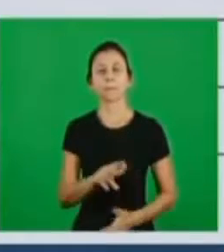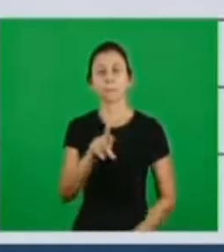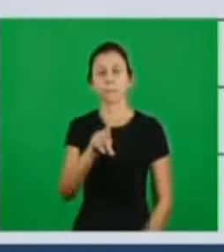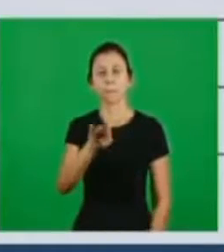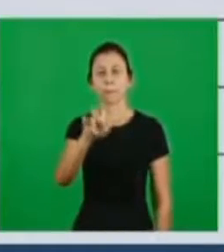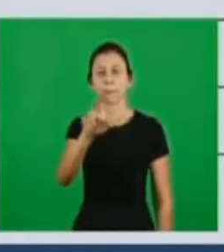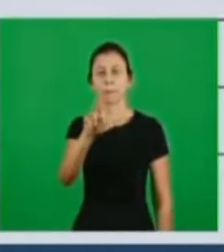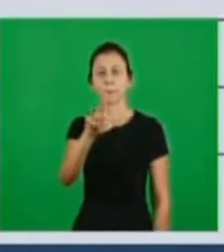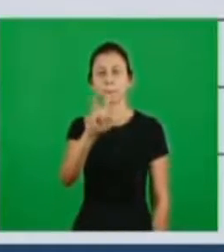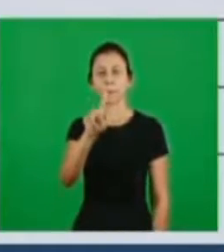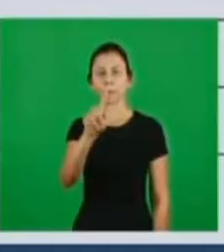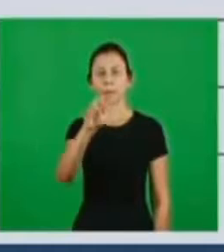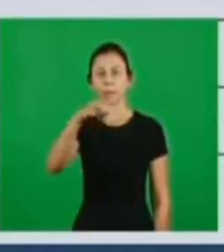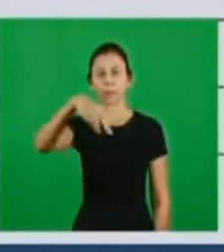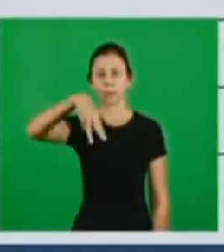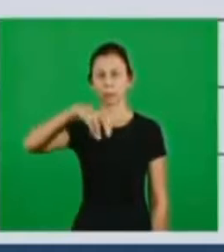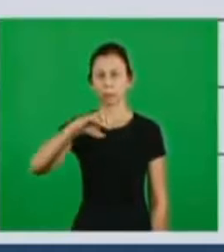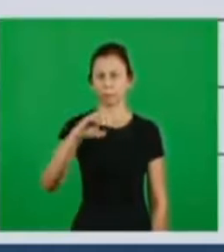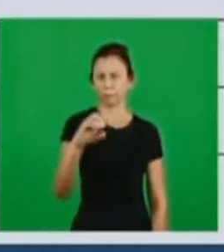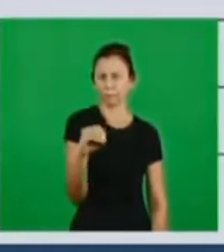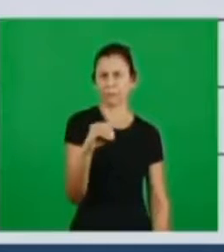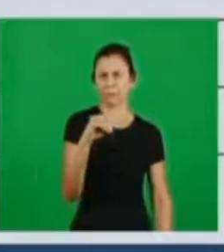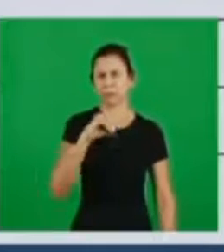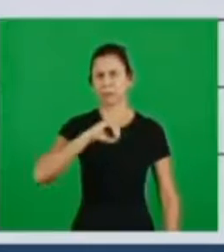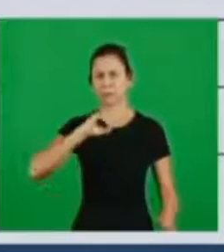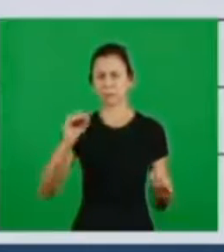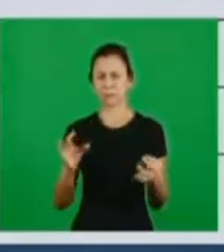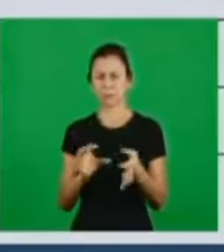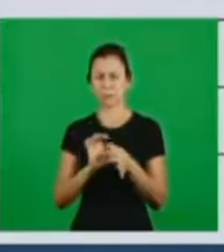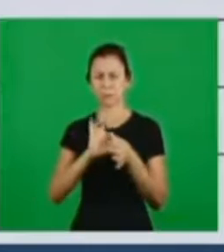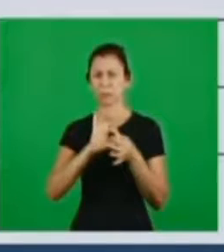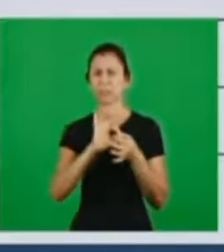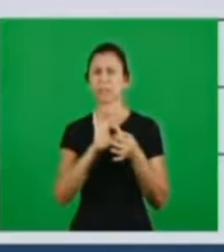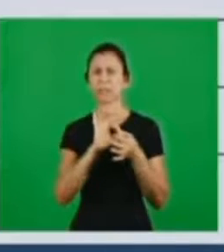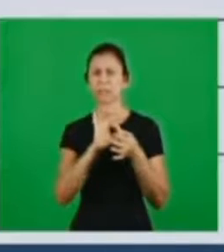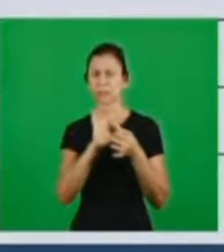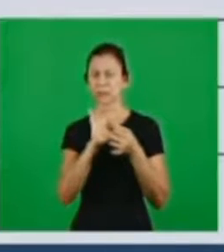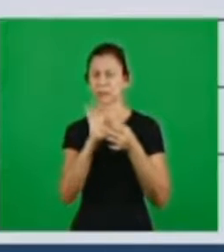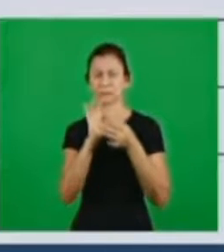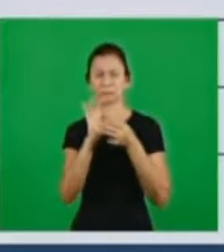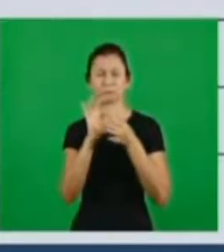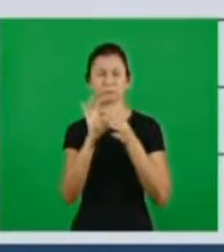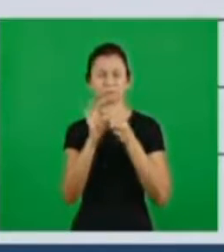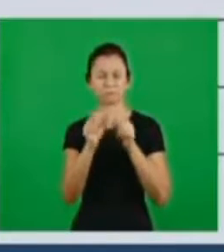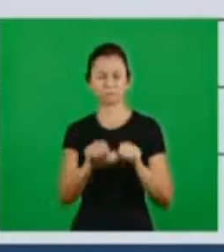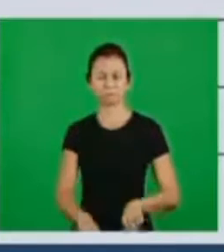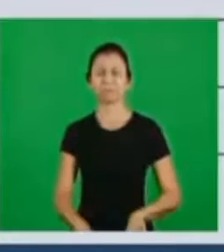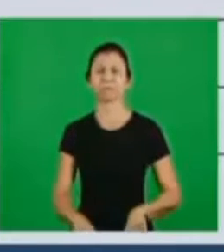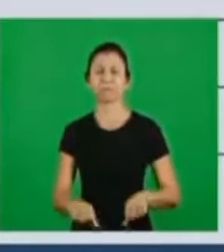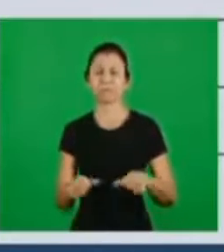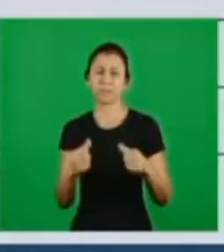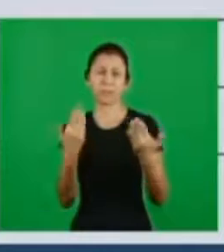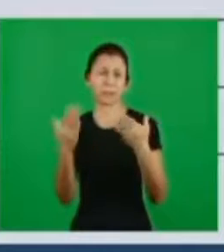is Pergamon means and is a distorted marriage.